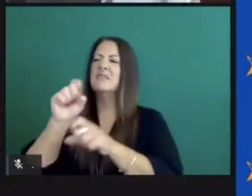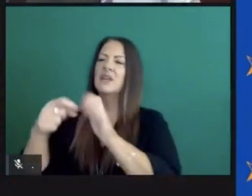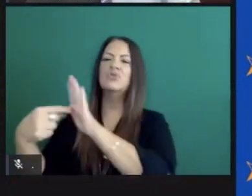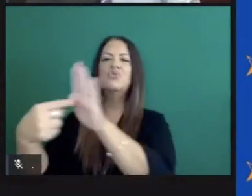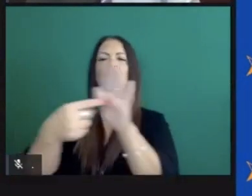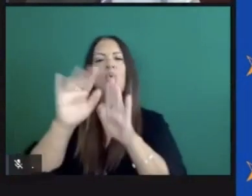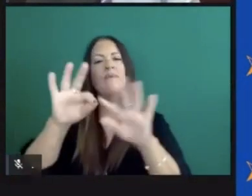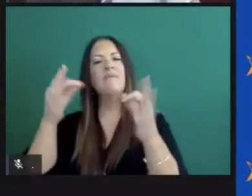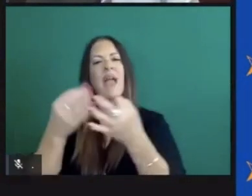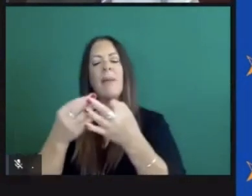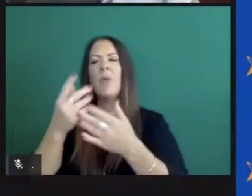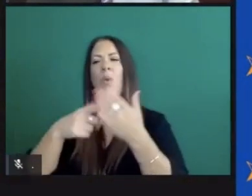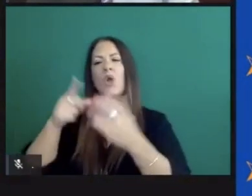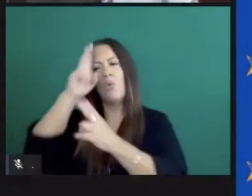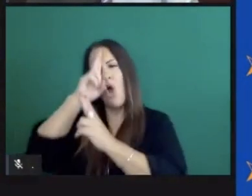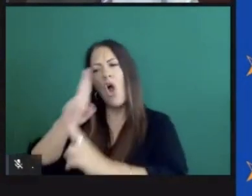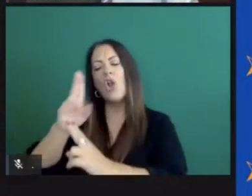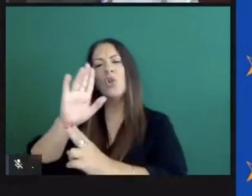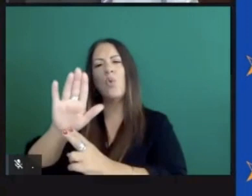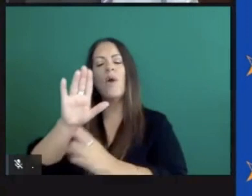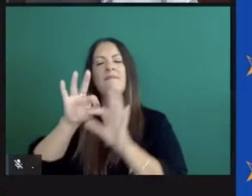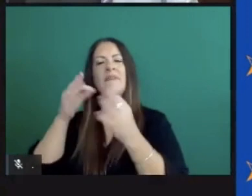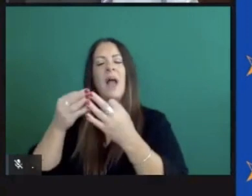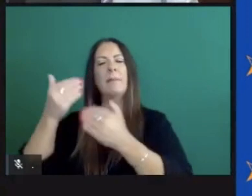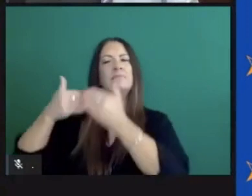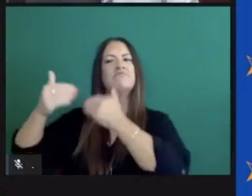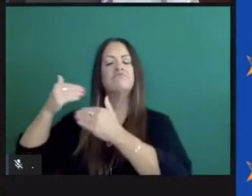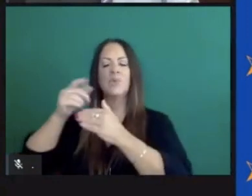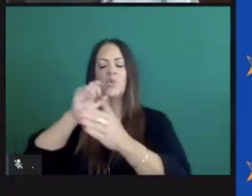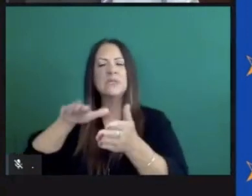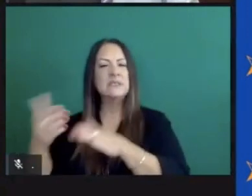And then common cemetery visits. We